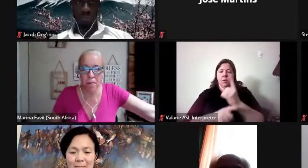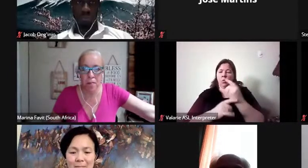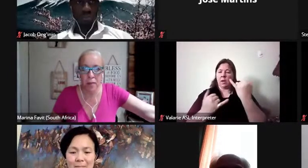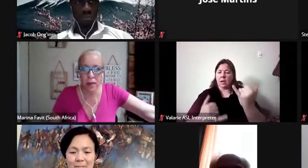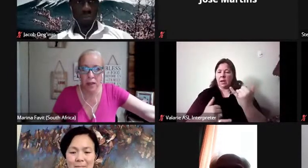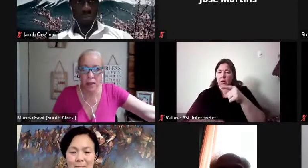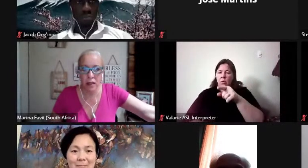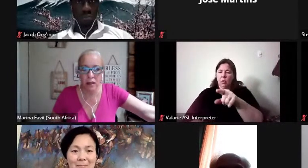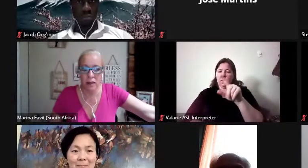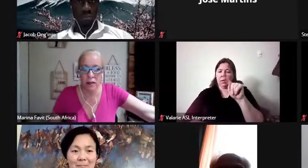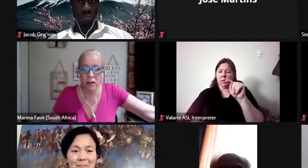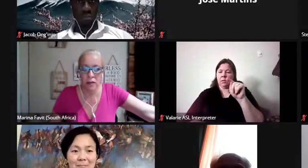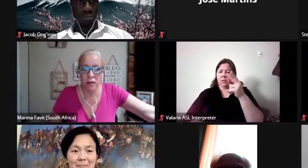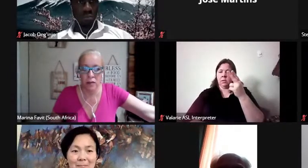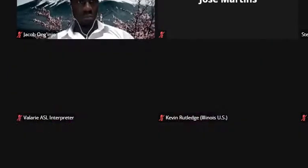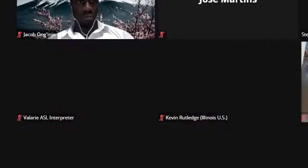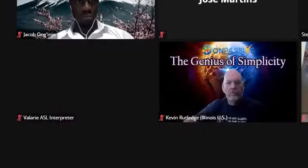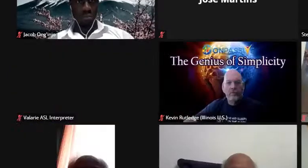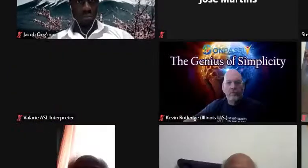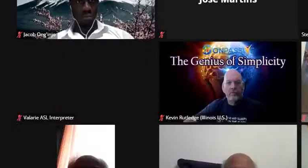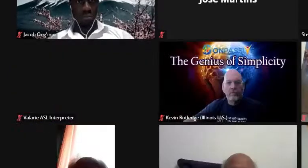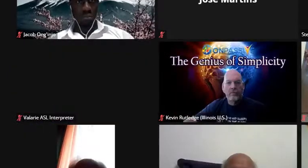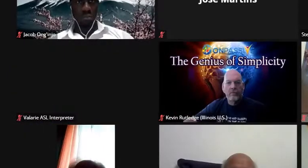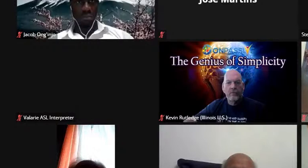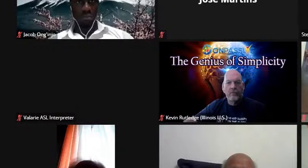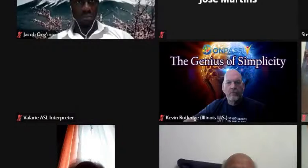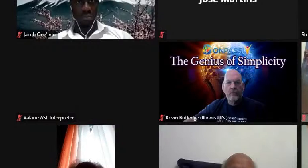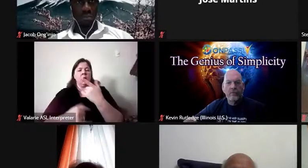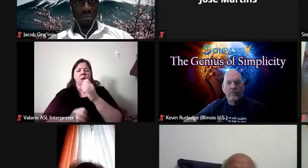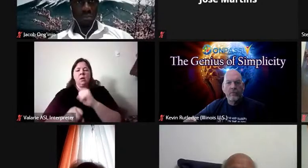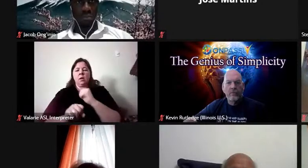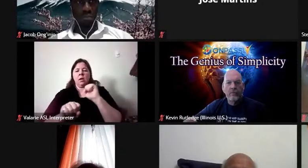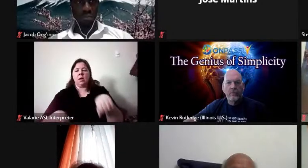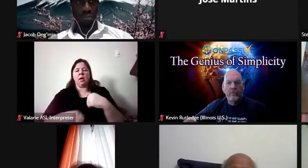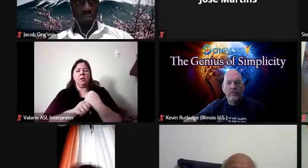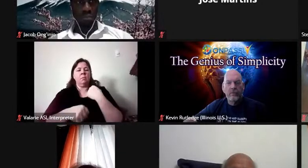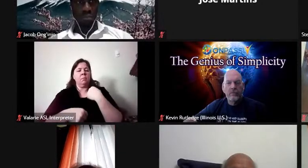is that we can make a